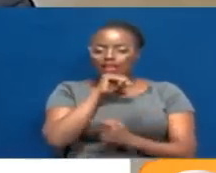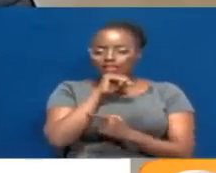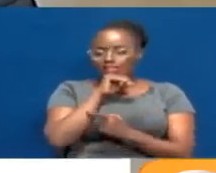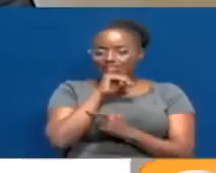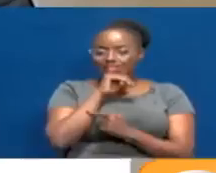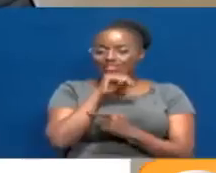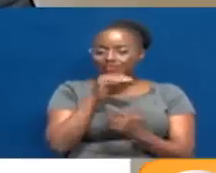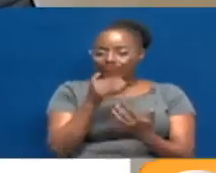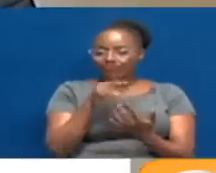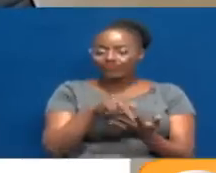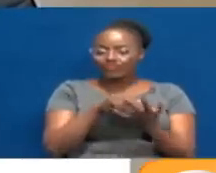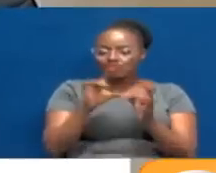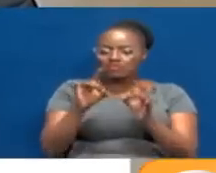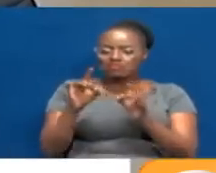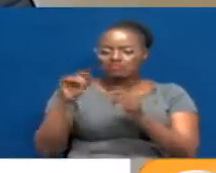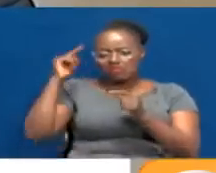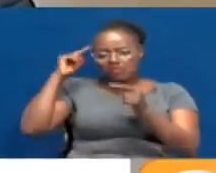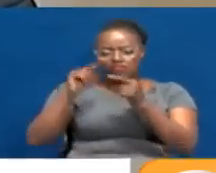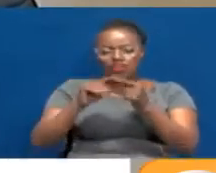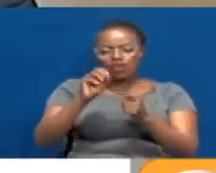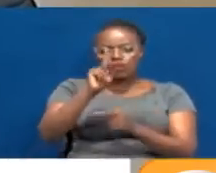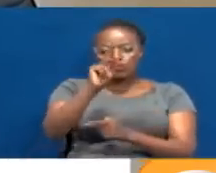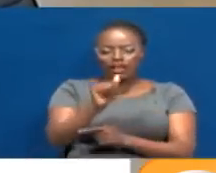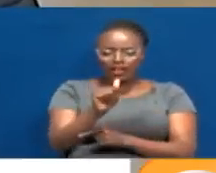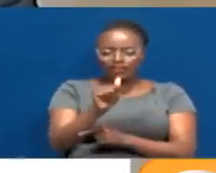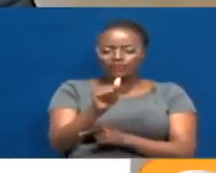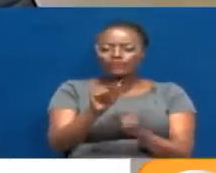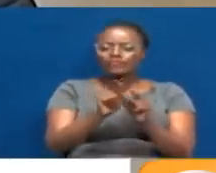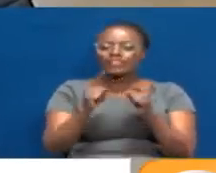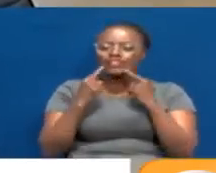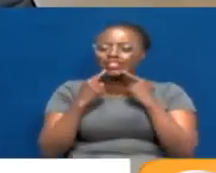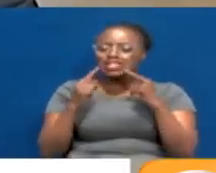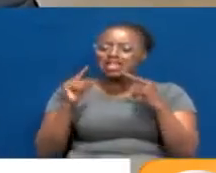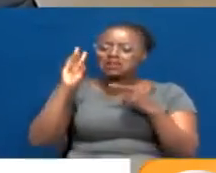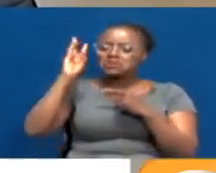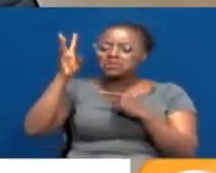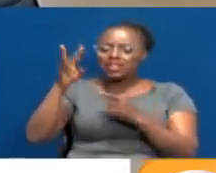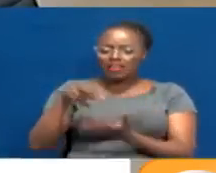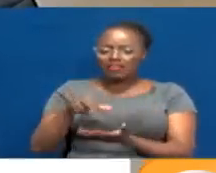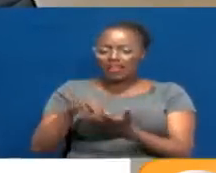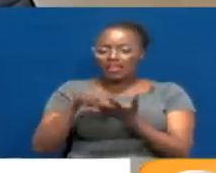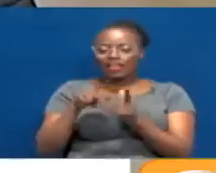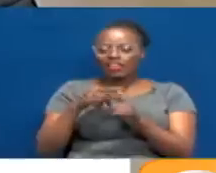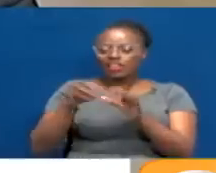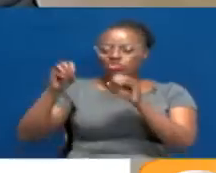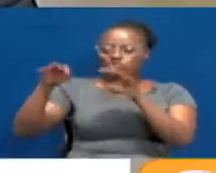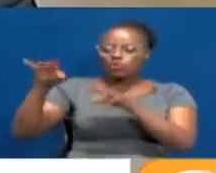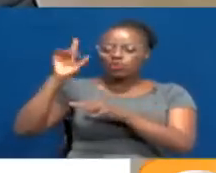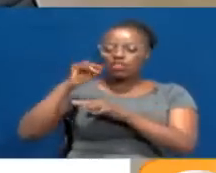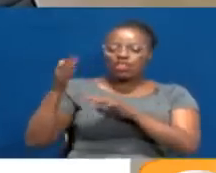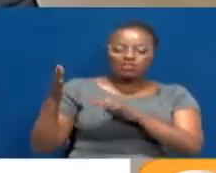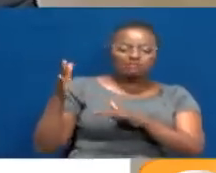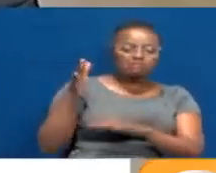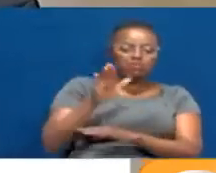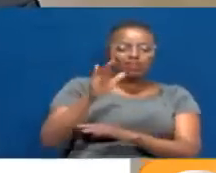bid, left Azimio la Umoja One Kenya Coalition Party, declared his presidential bid, dropped it, and